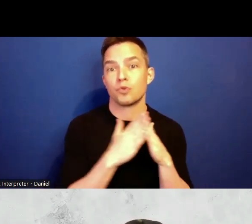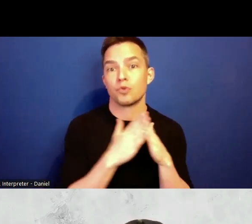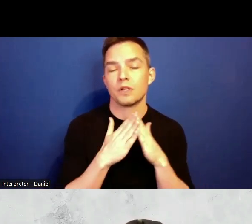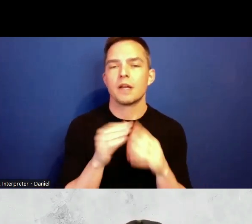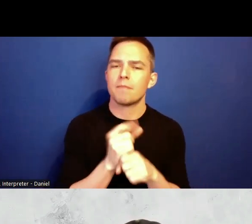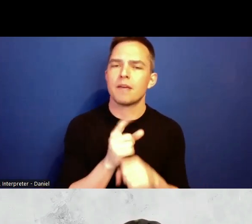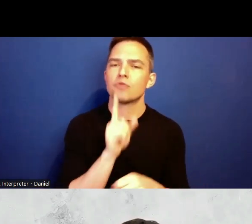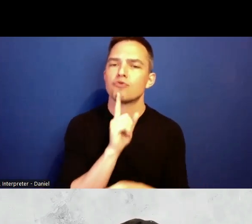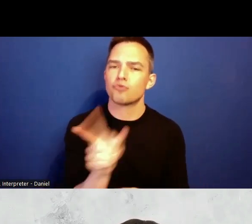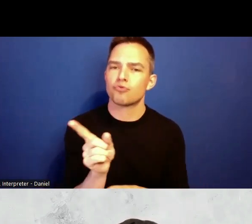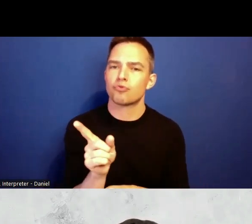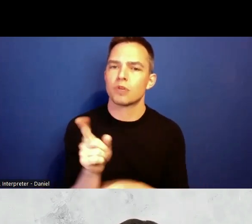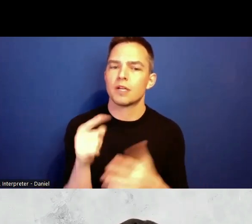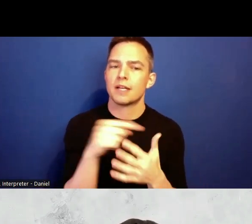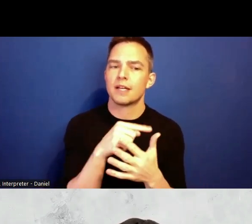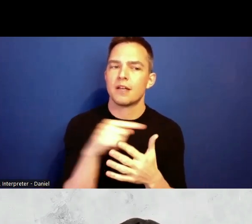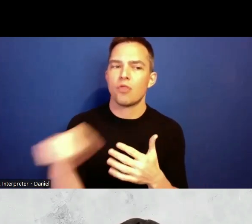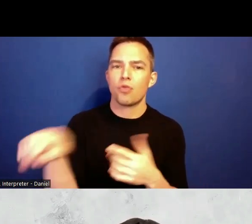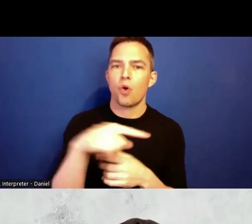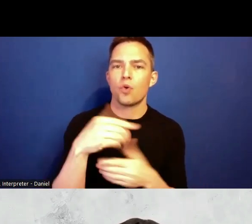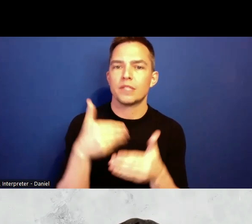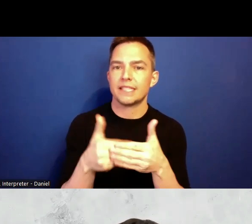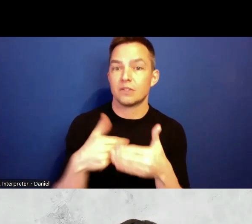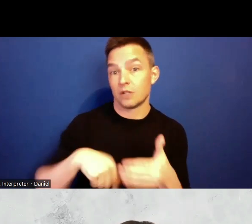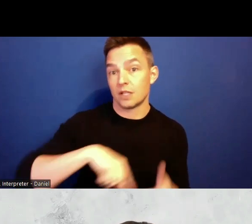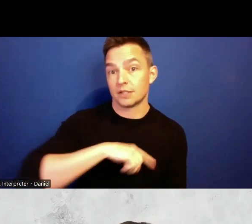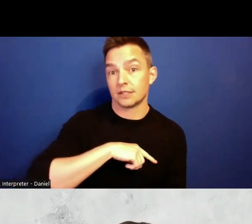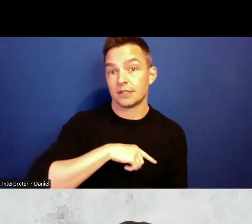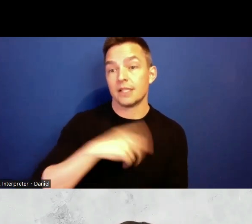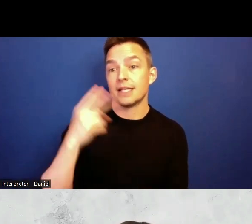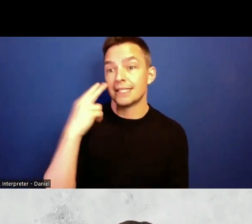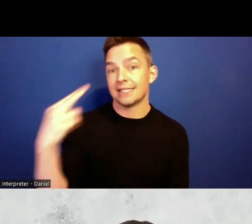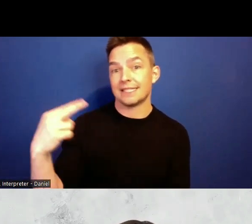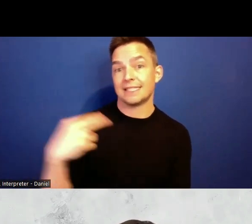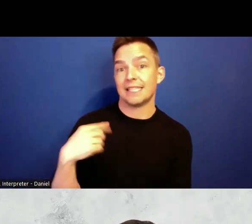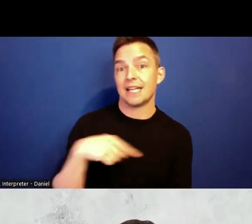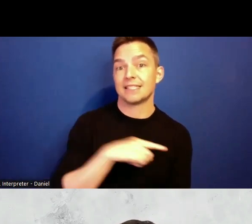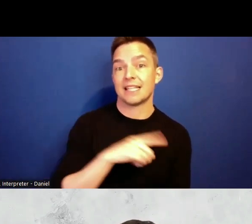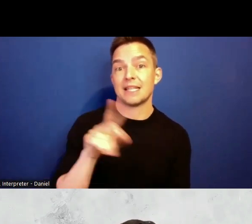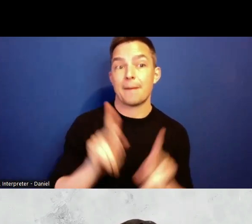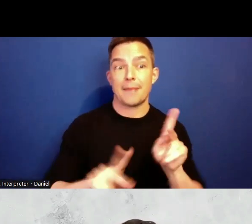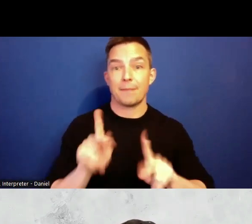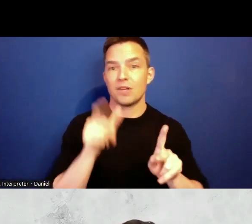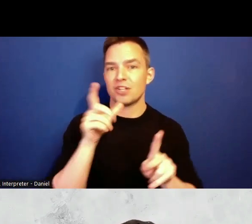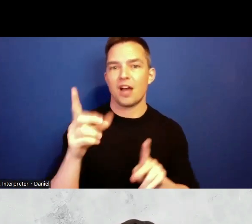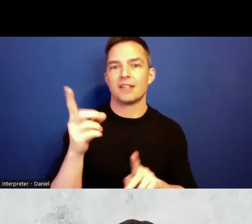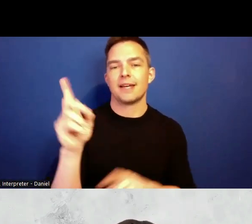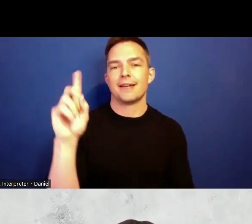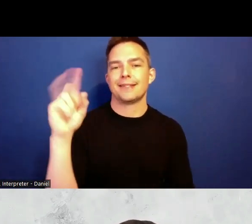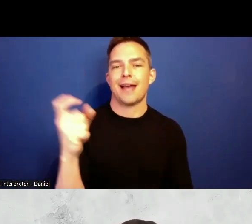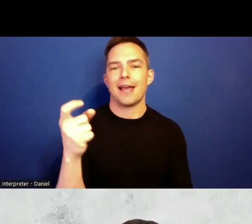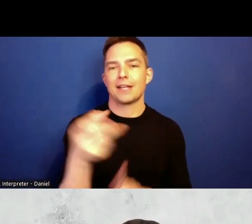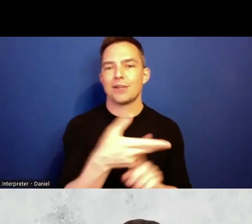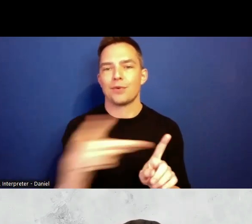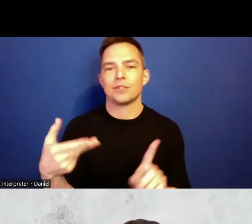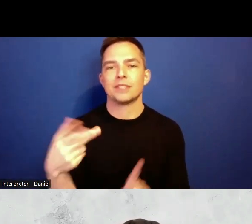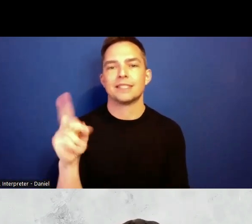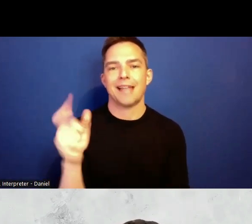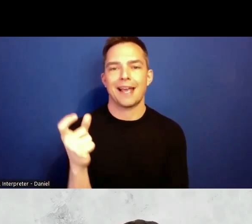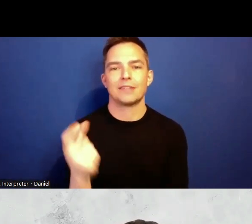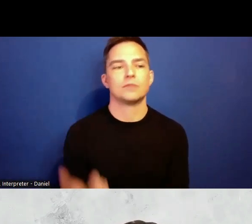sure that those around us see us as people and not as diagnoses. So if I can go to the next